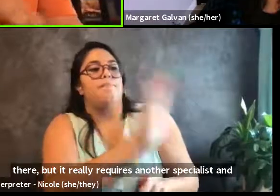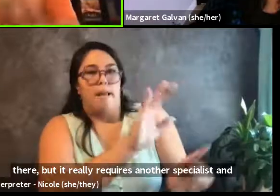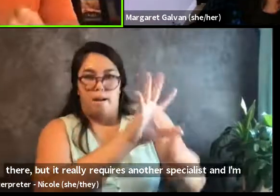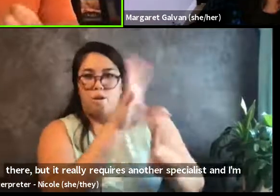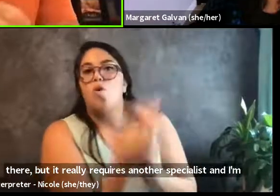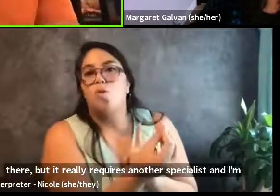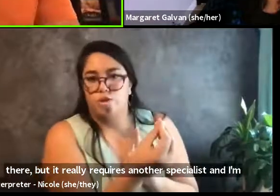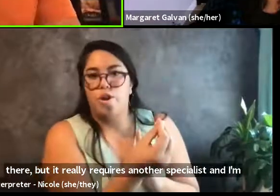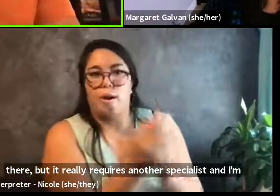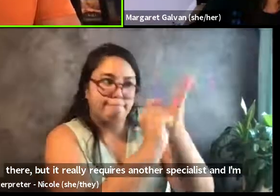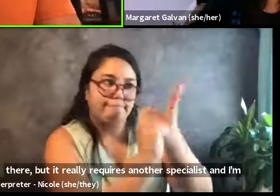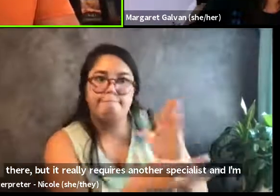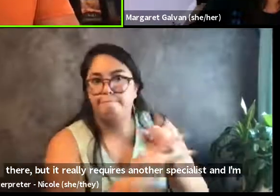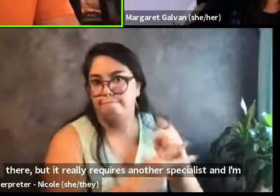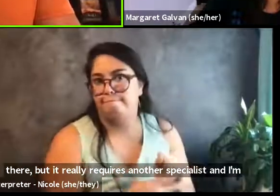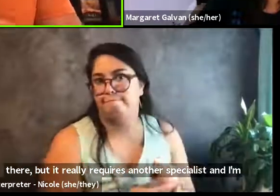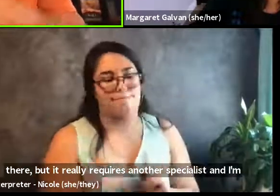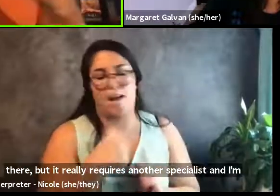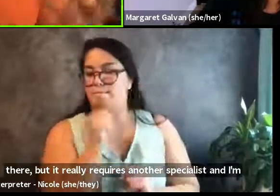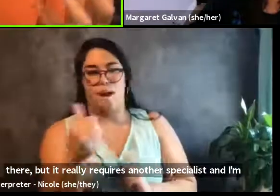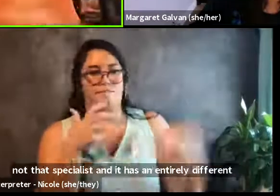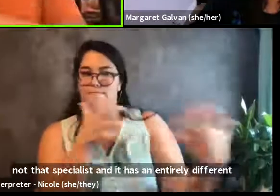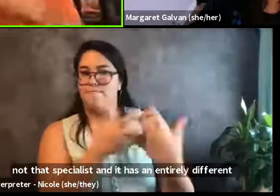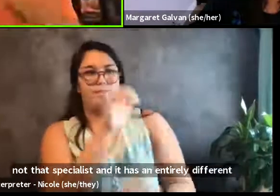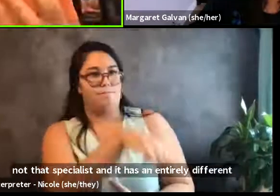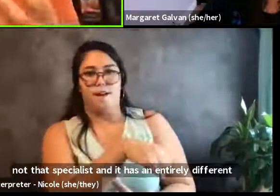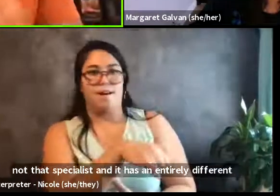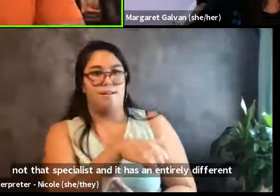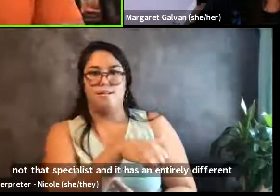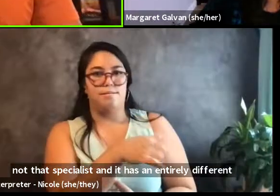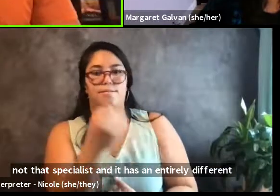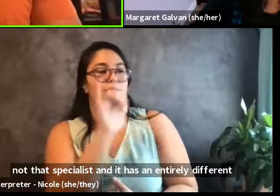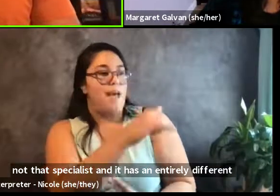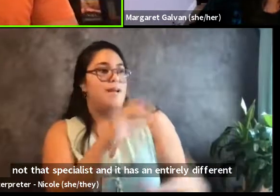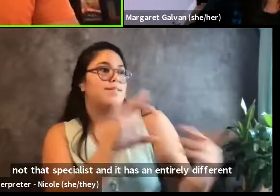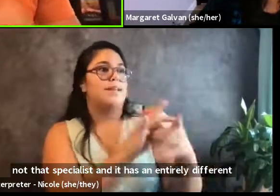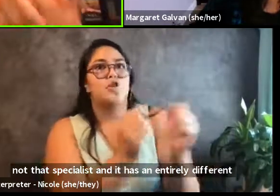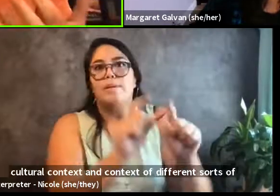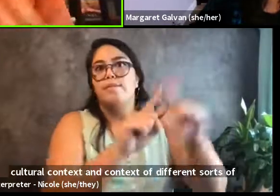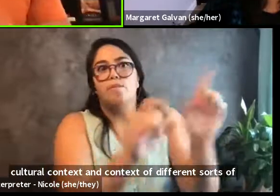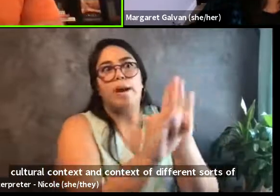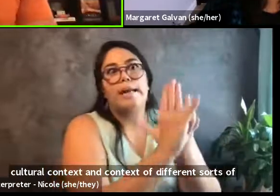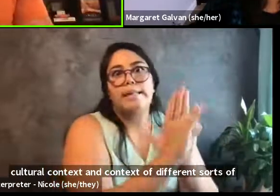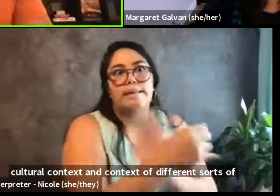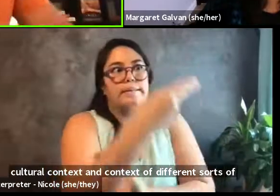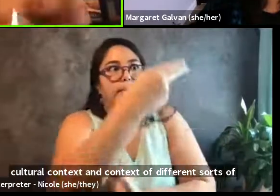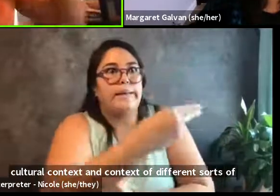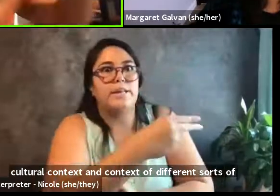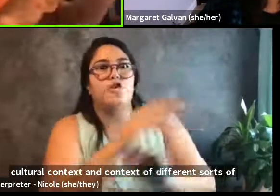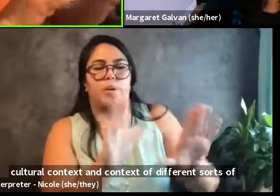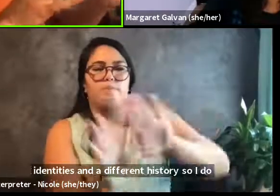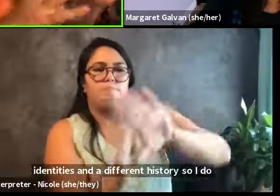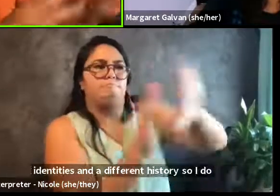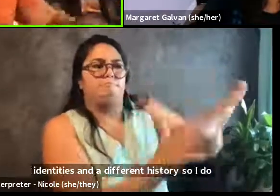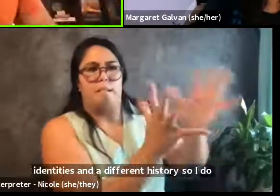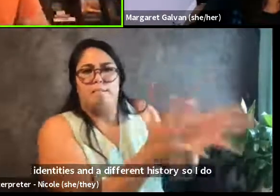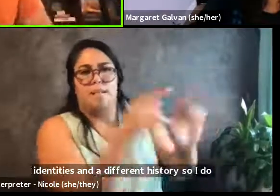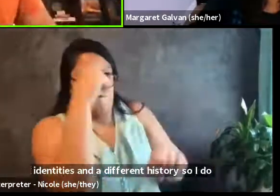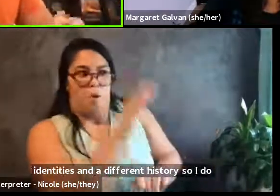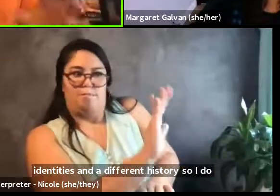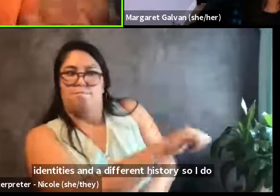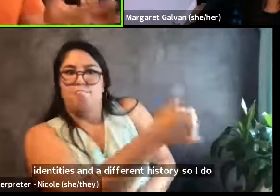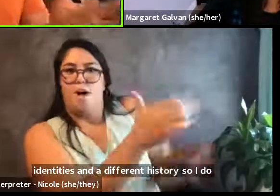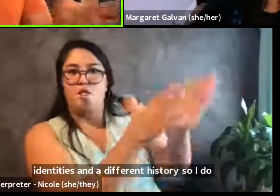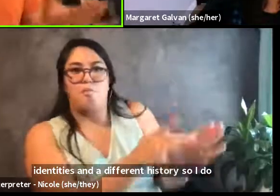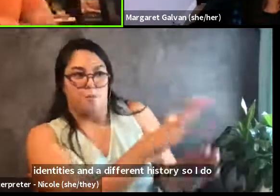entirely different cultural context and, um, a context of different sorts of identities and a different history. So I knew that needed to be done by someone else.